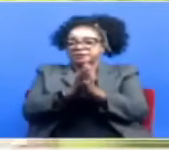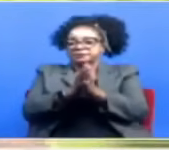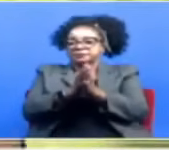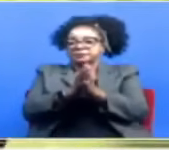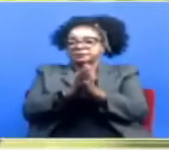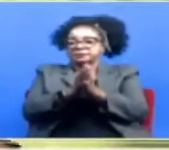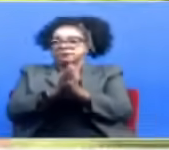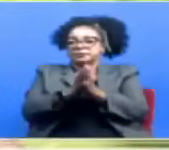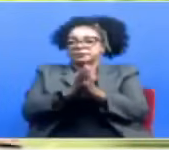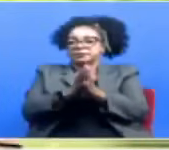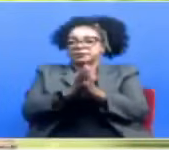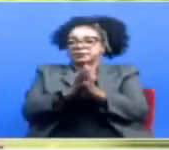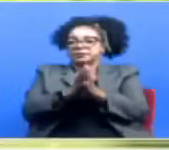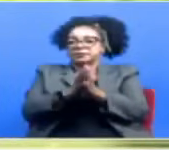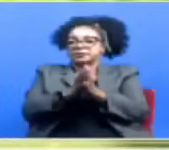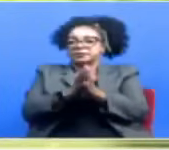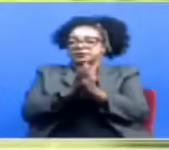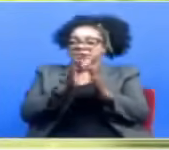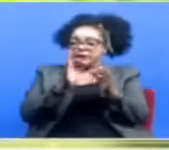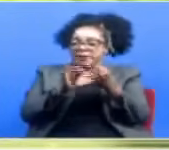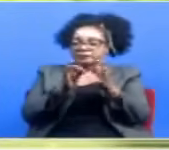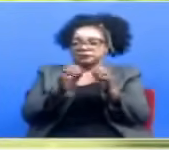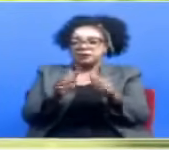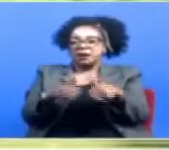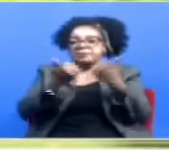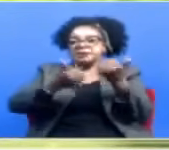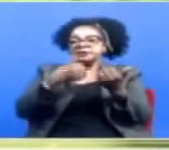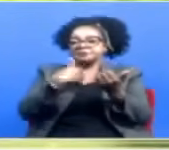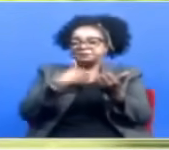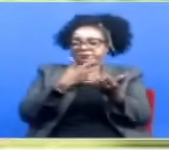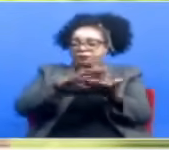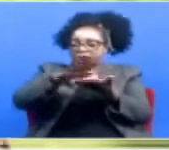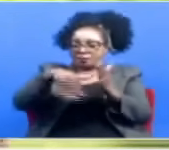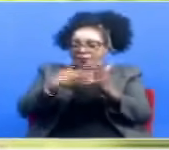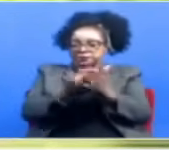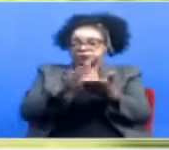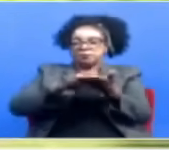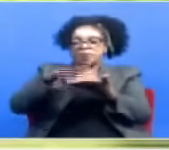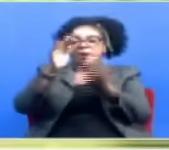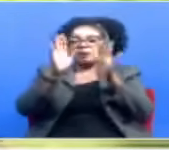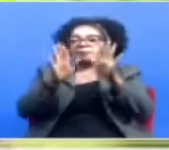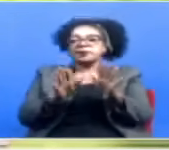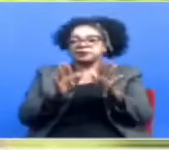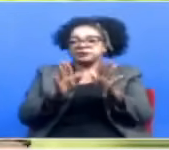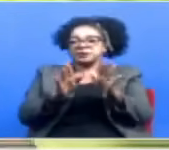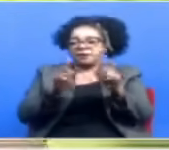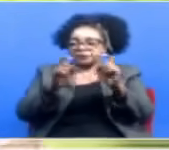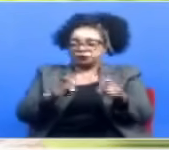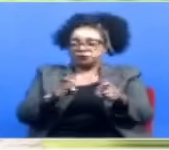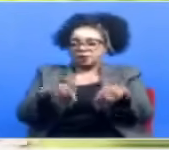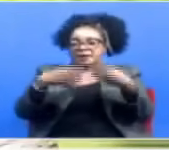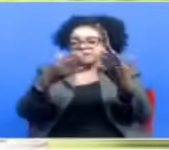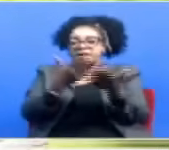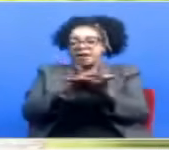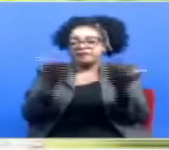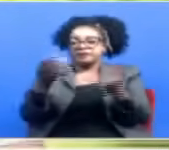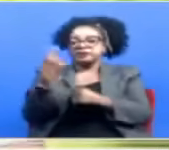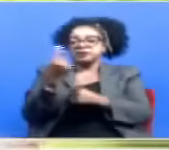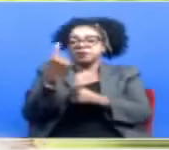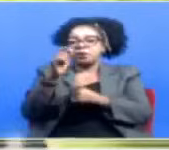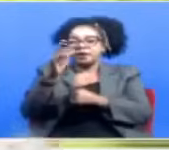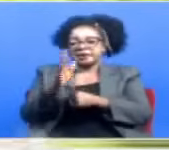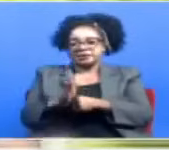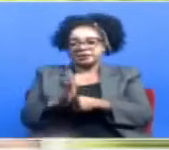they should have, if they are giving, they should just give all of them. But more important, they should give every single Kenyan,